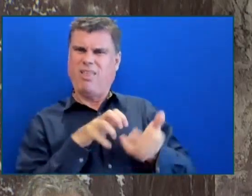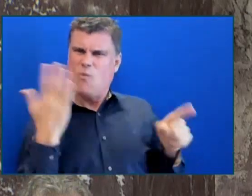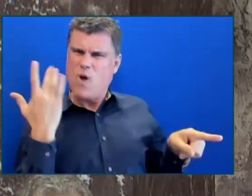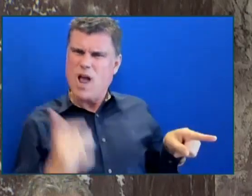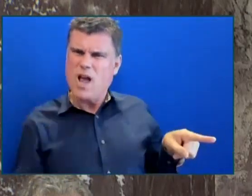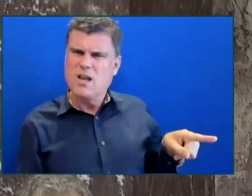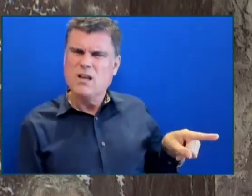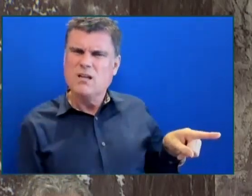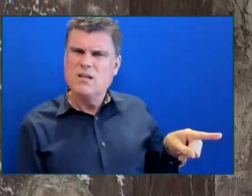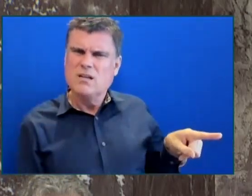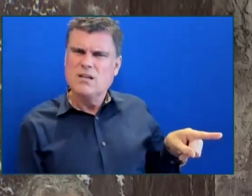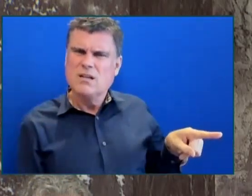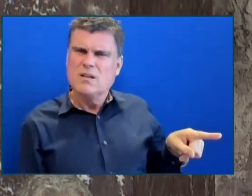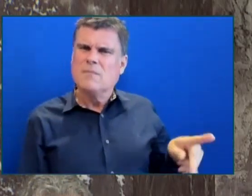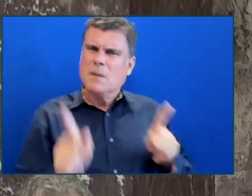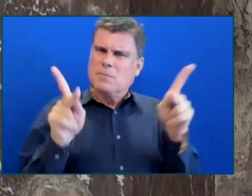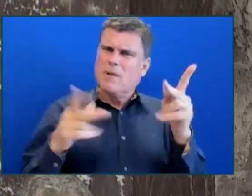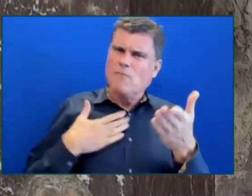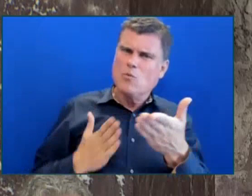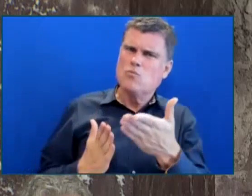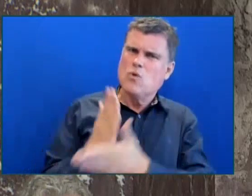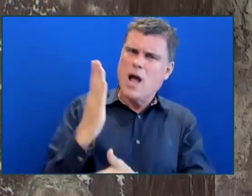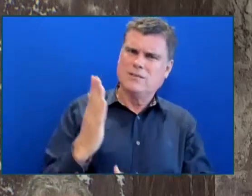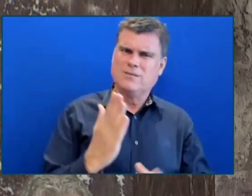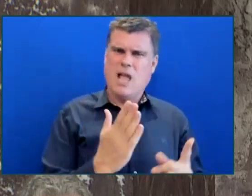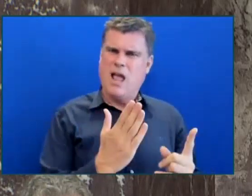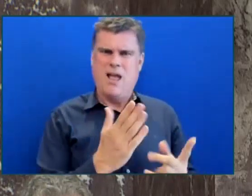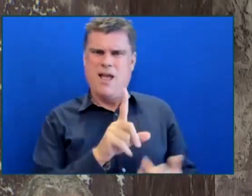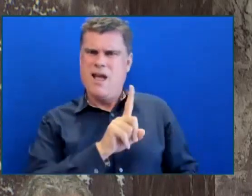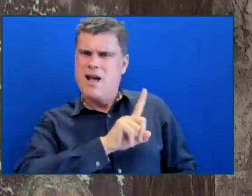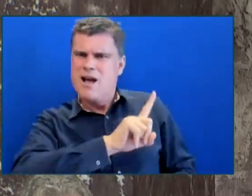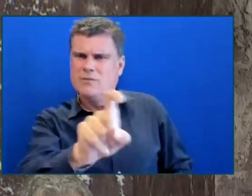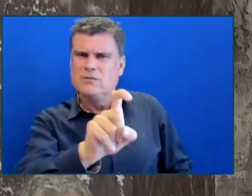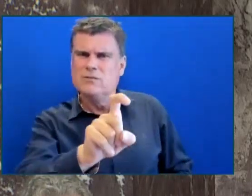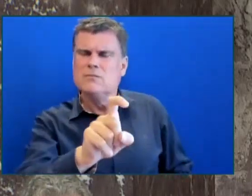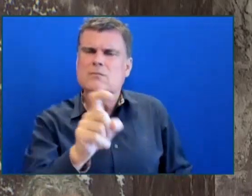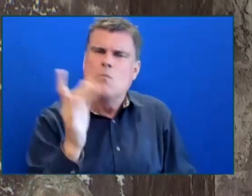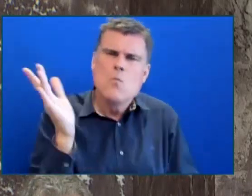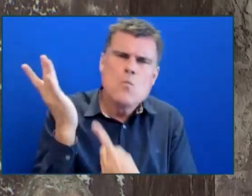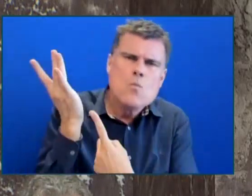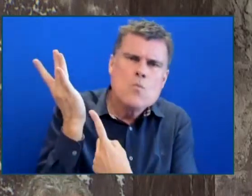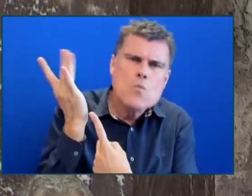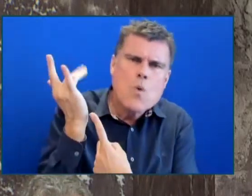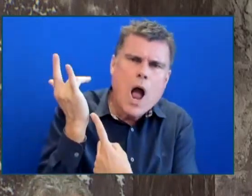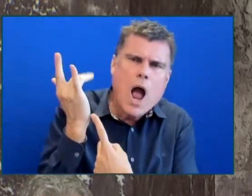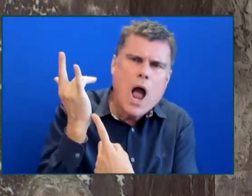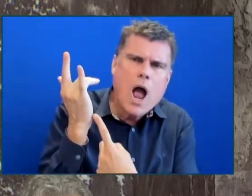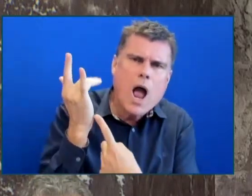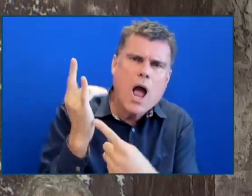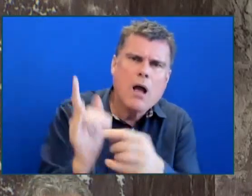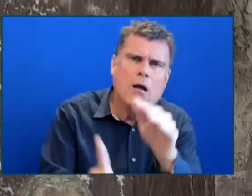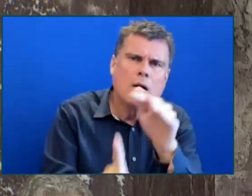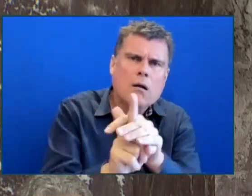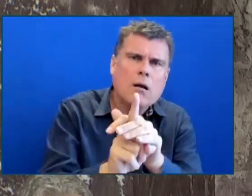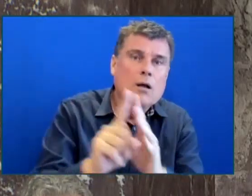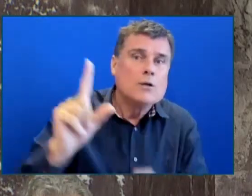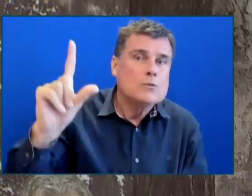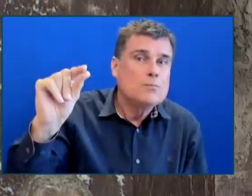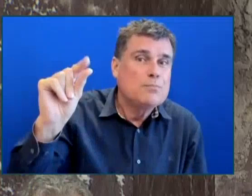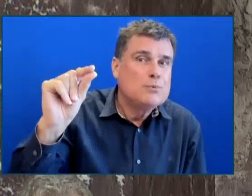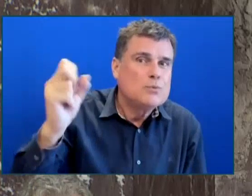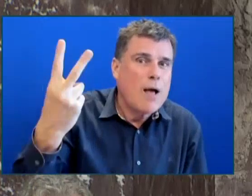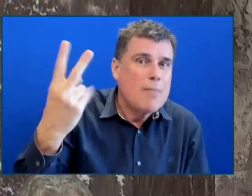in 2012 and nothing was done? Why was, in 2015, a note sent to